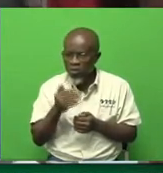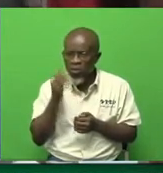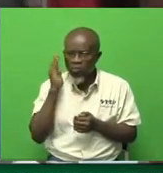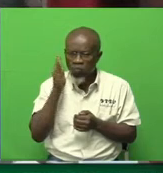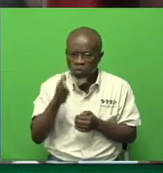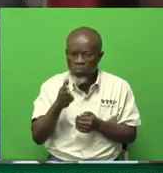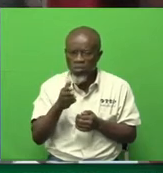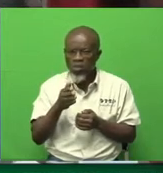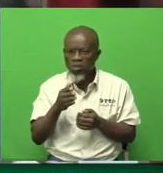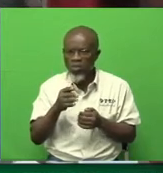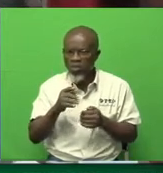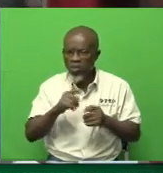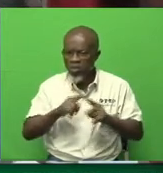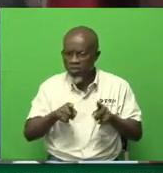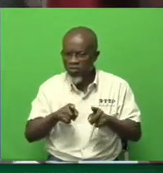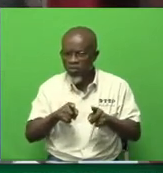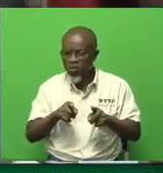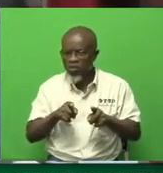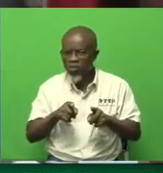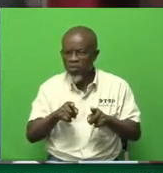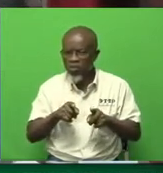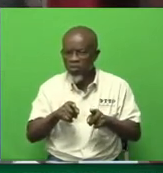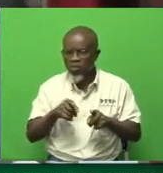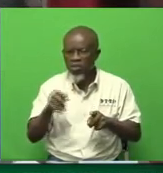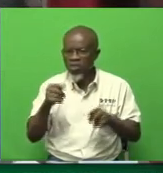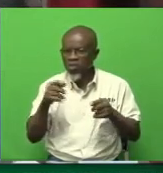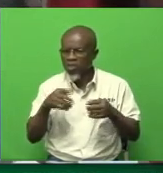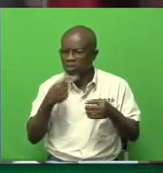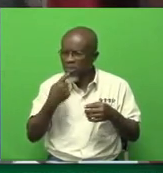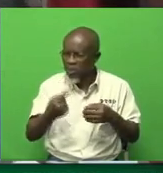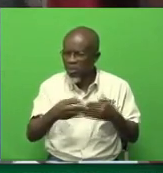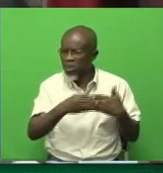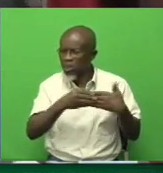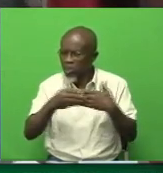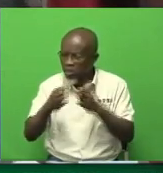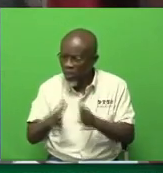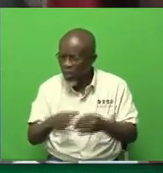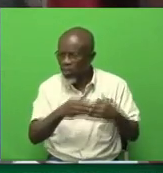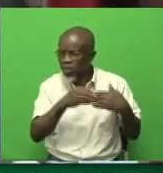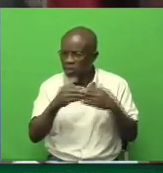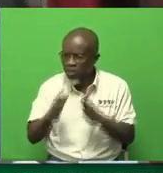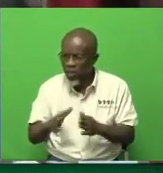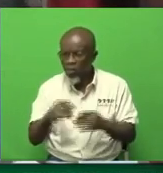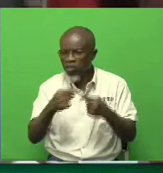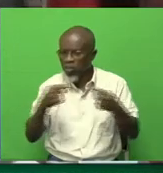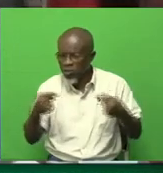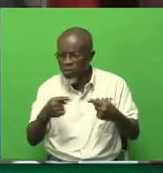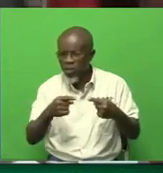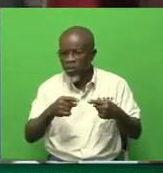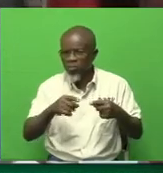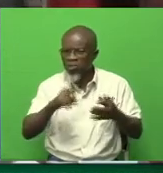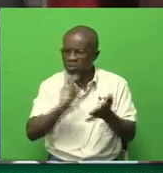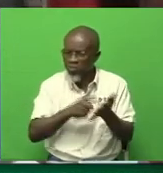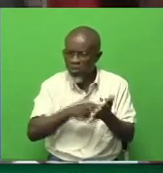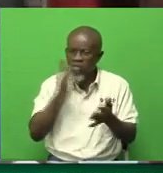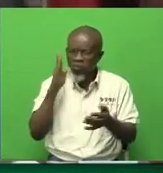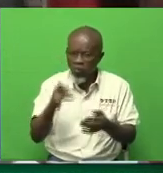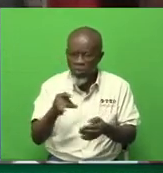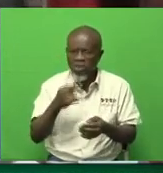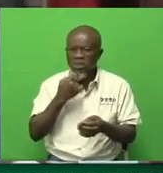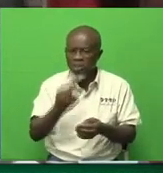for us not to allow she sometimes but please remember to populate your